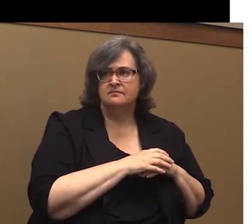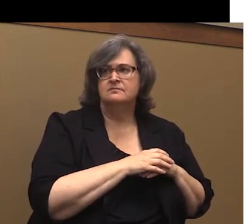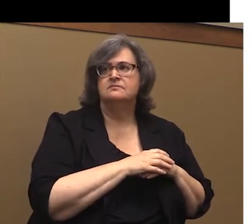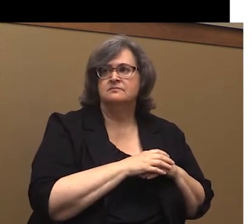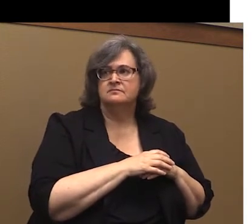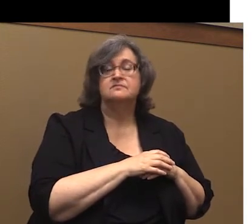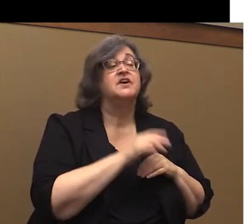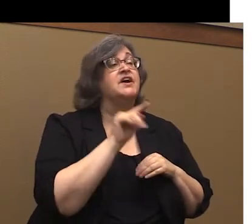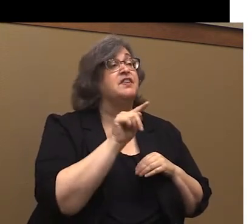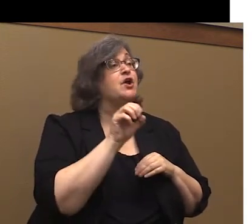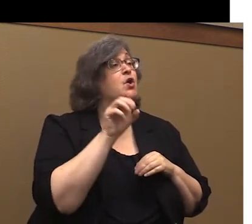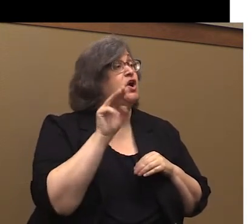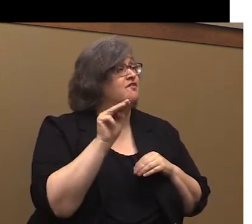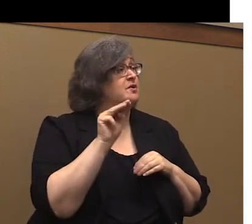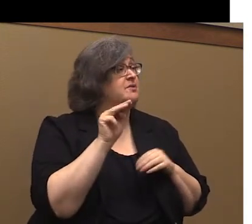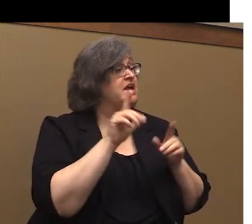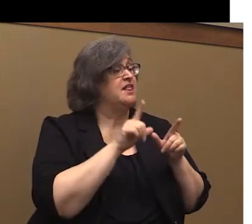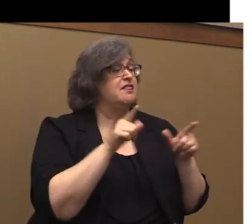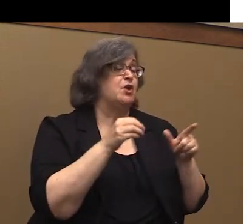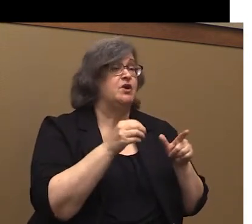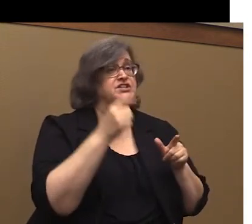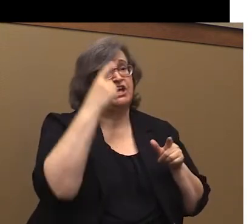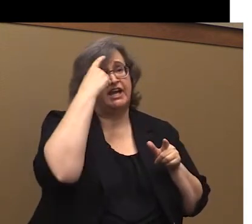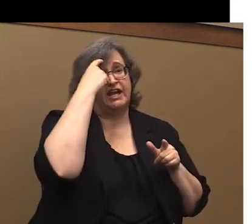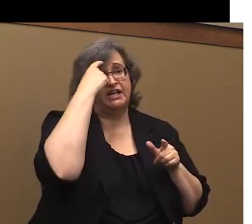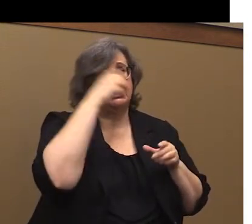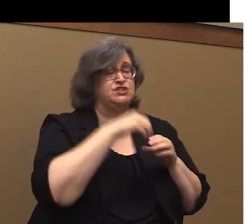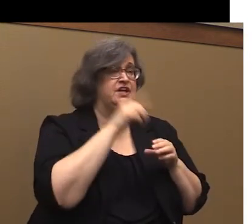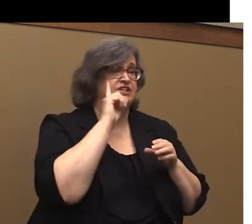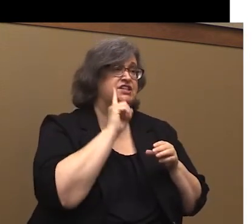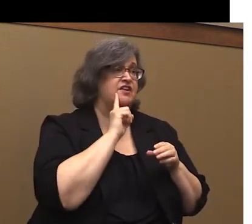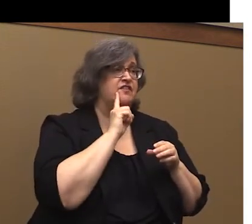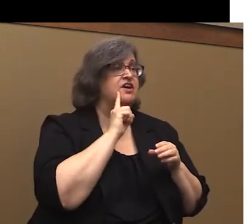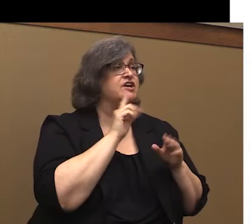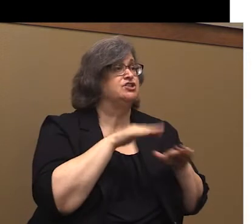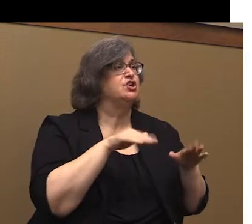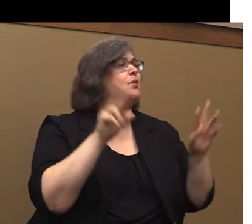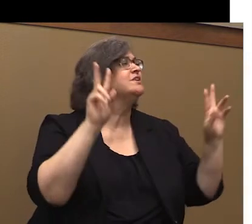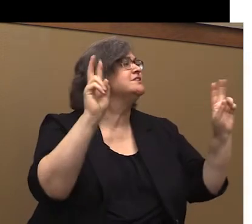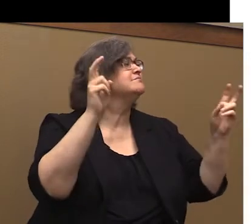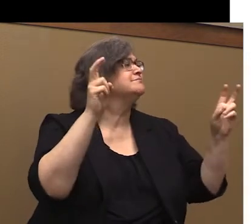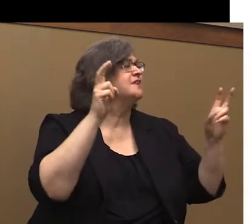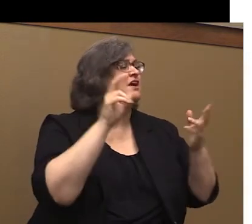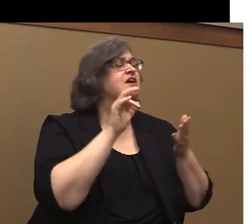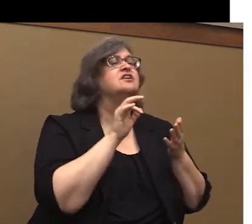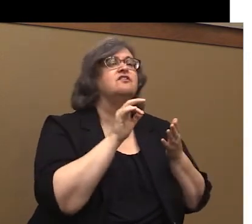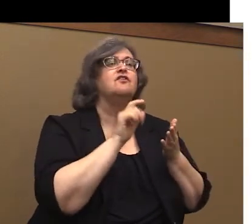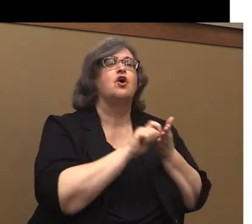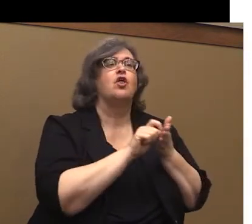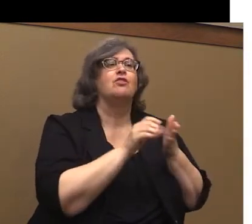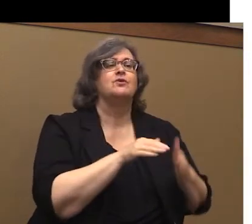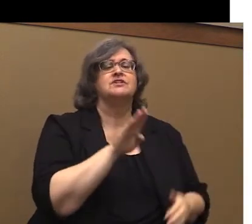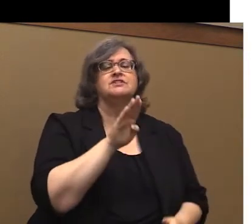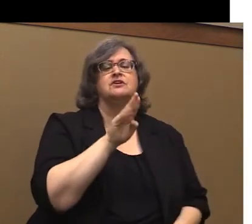in Theory of Mind, Language and Cognition in Deaf Children by Brenda Schick,